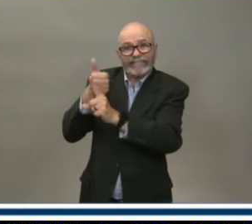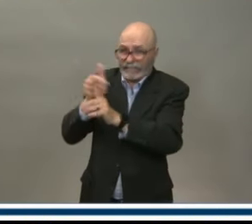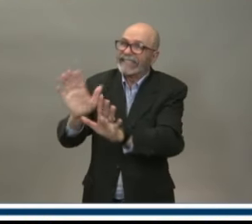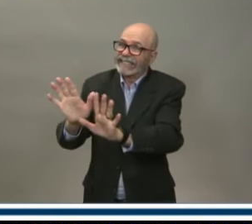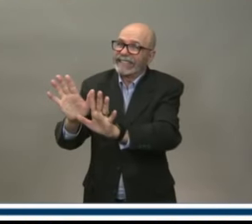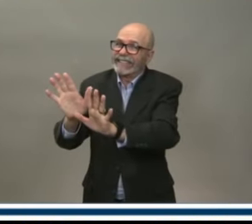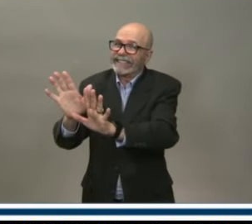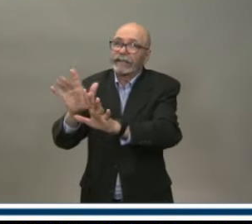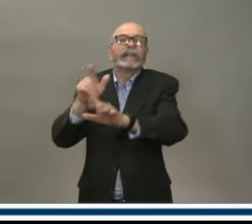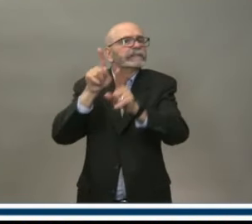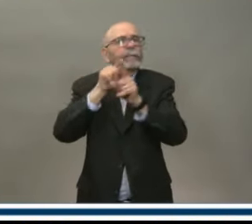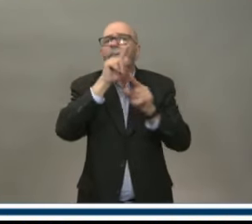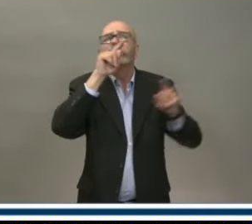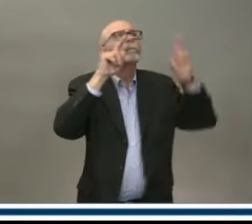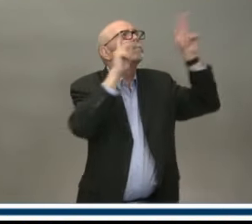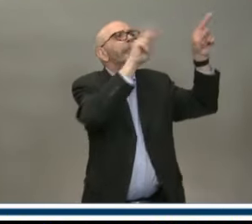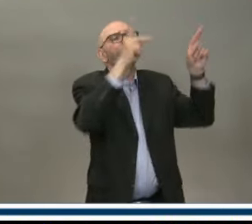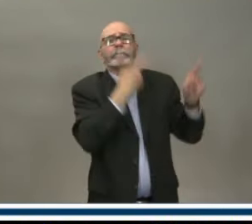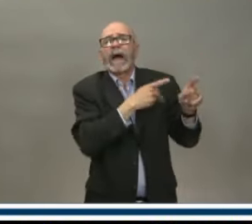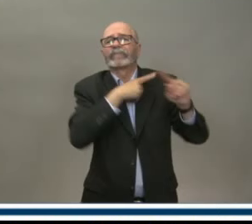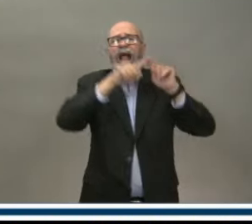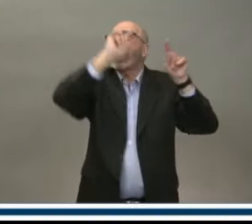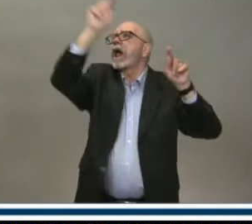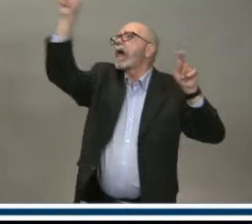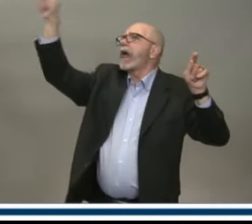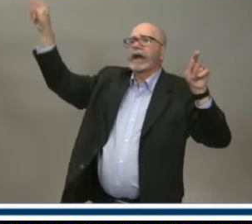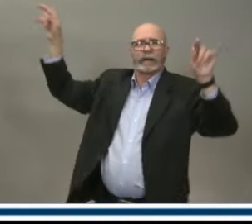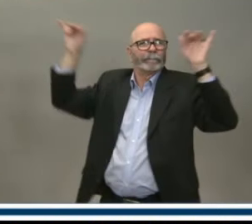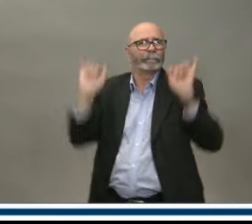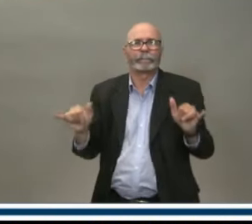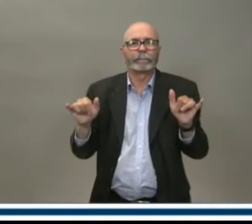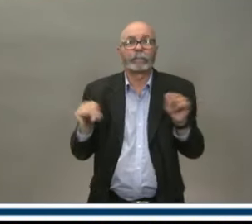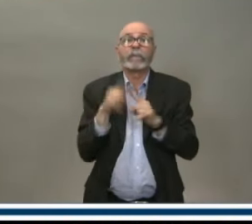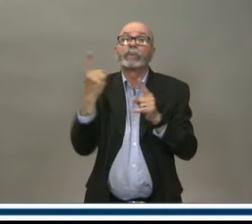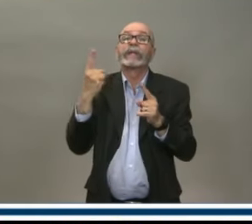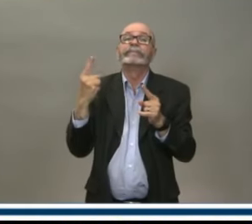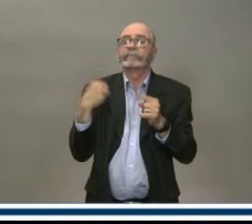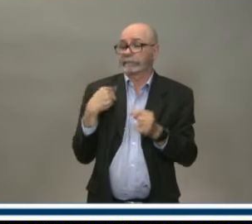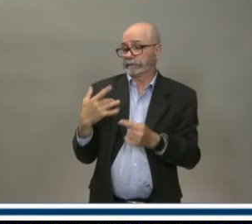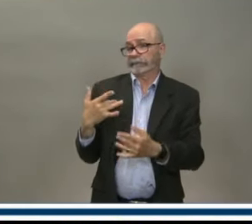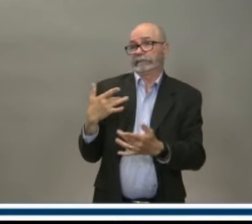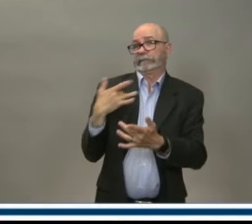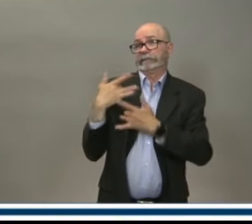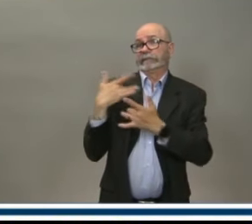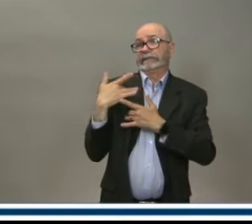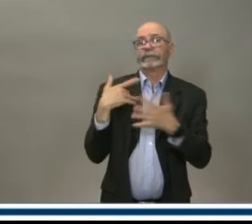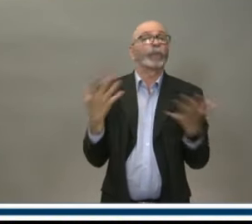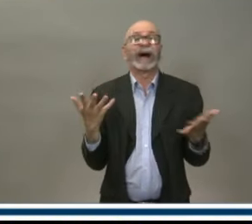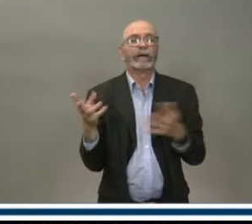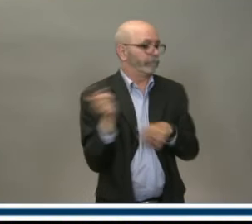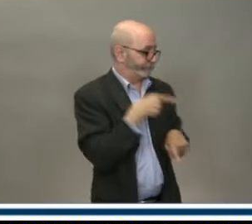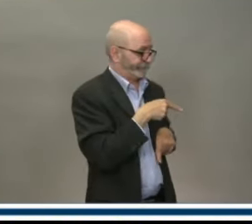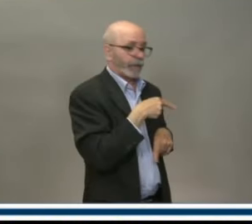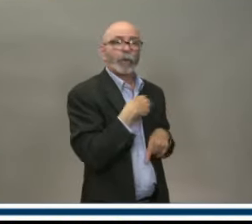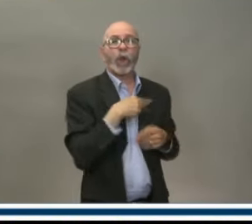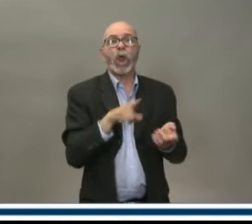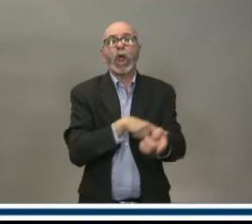seeing. However, they still have substantive concerns around residential care situations like long-term care